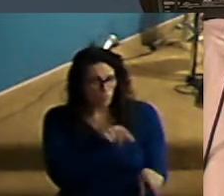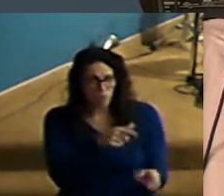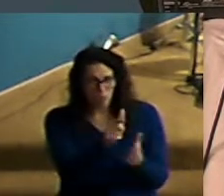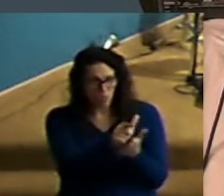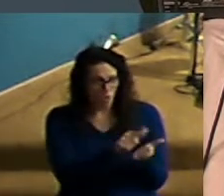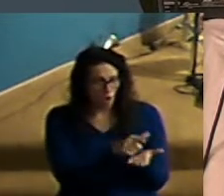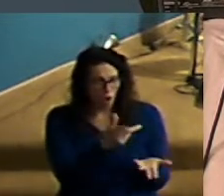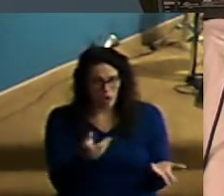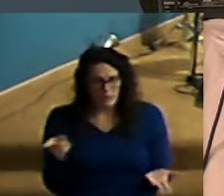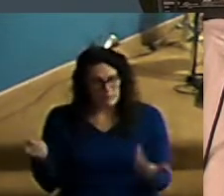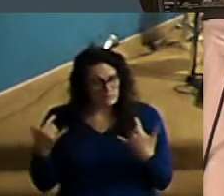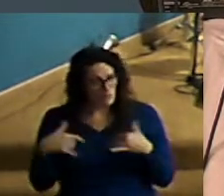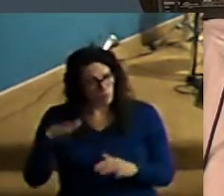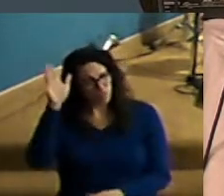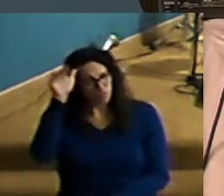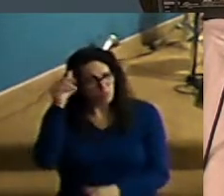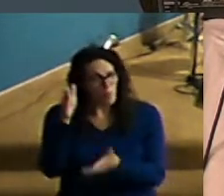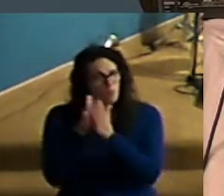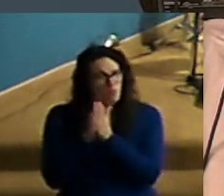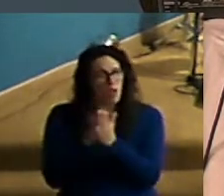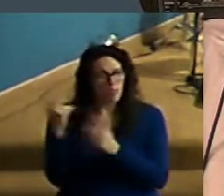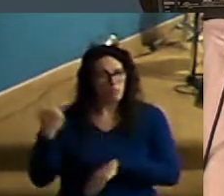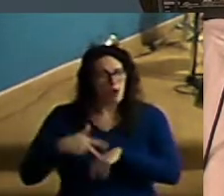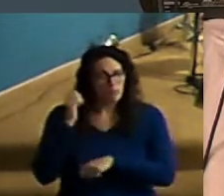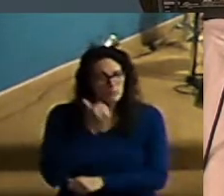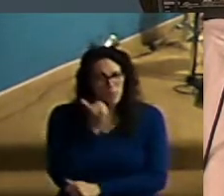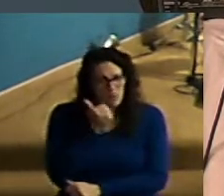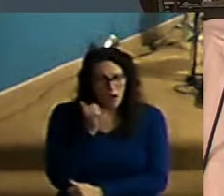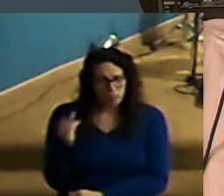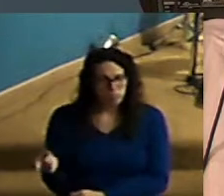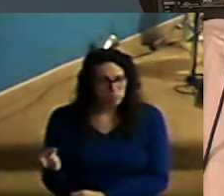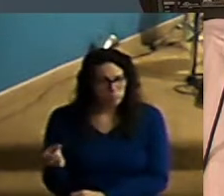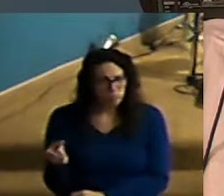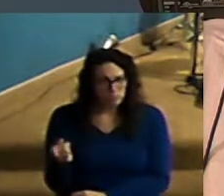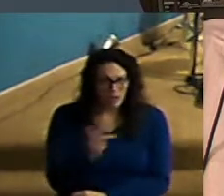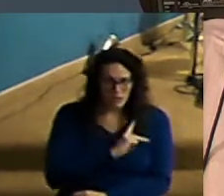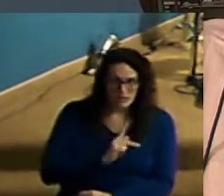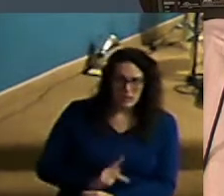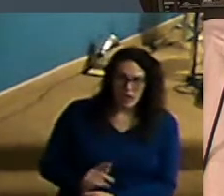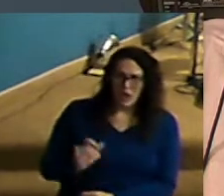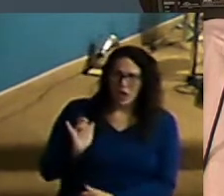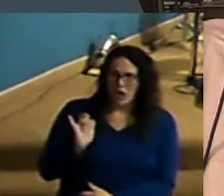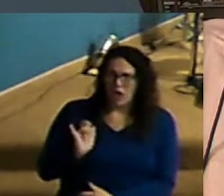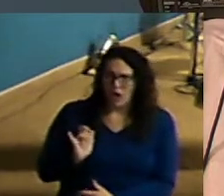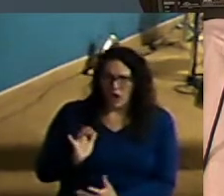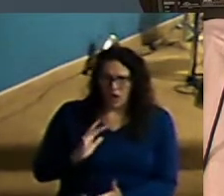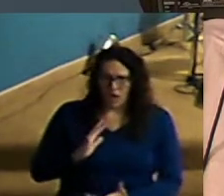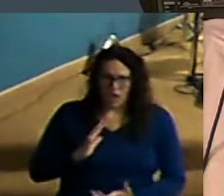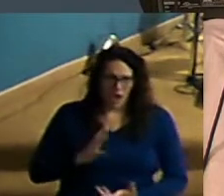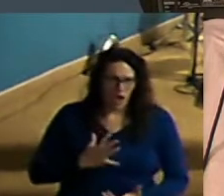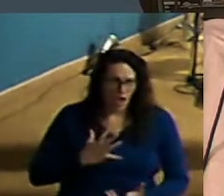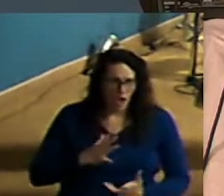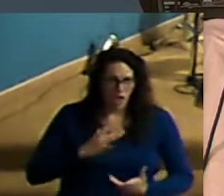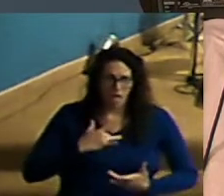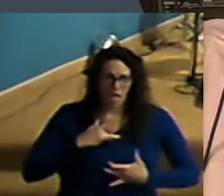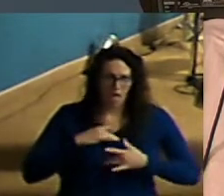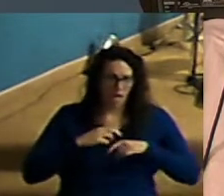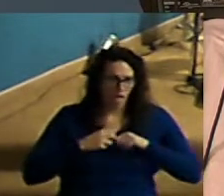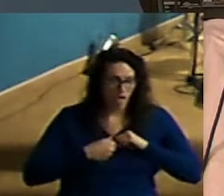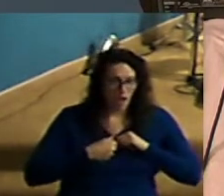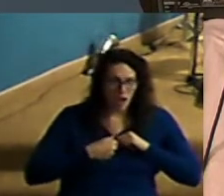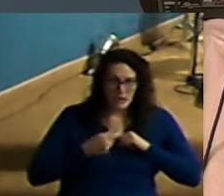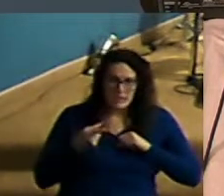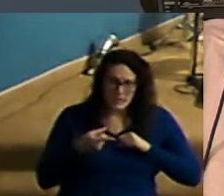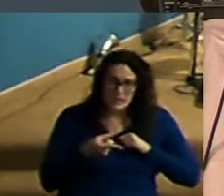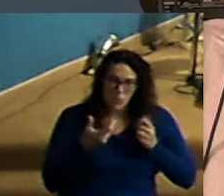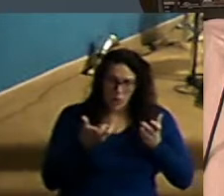you put in writing. He still prays three times a day. When the king heard this, he was greatly distressed, and he was determined to